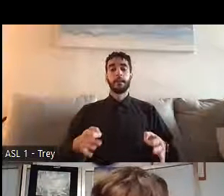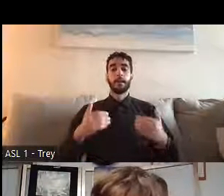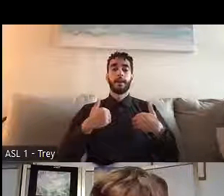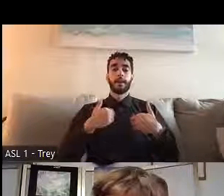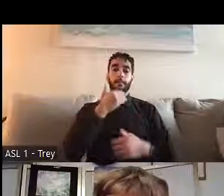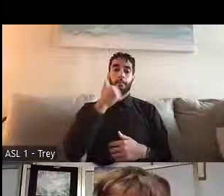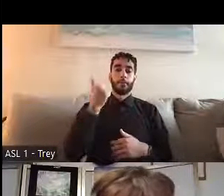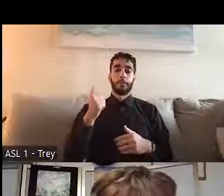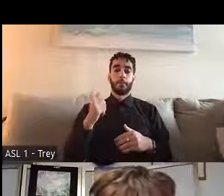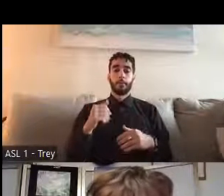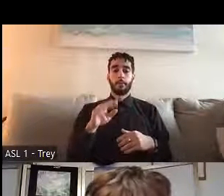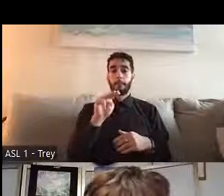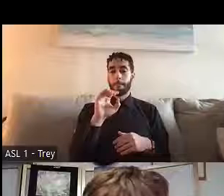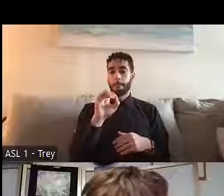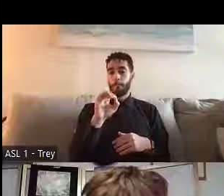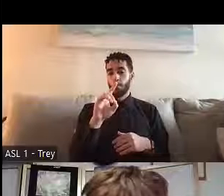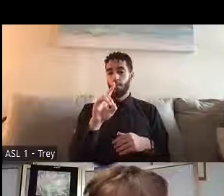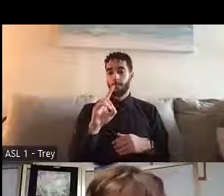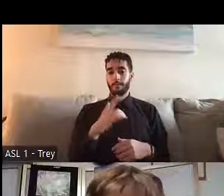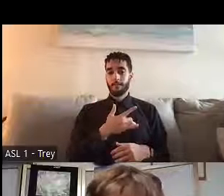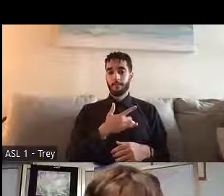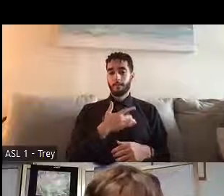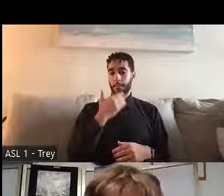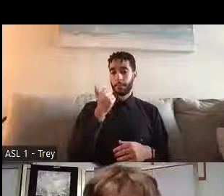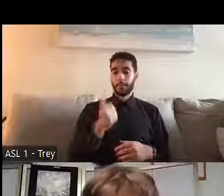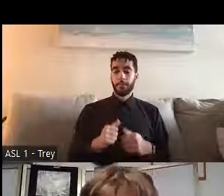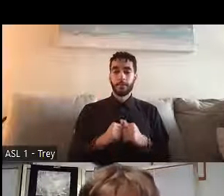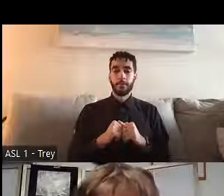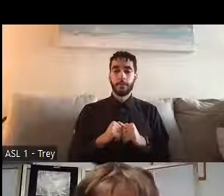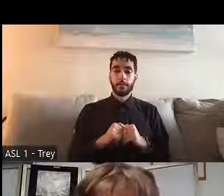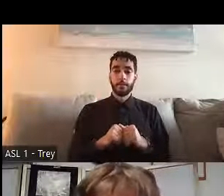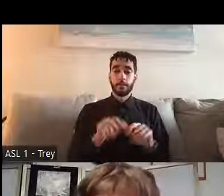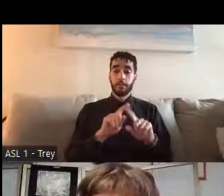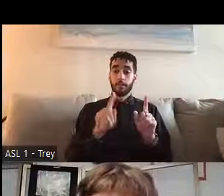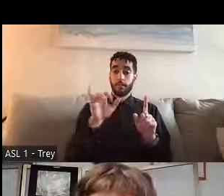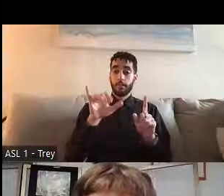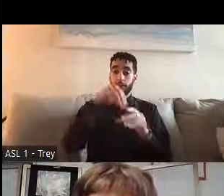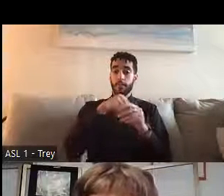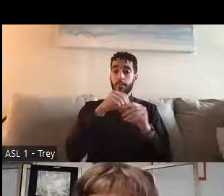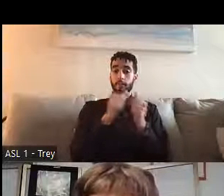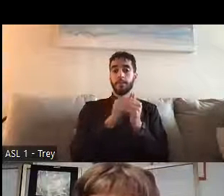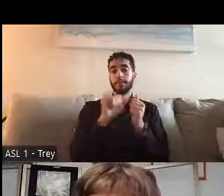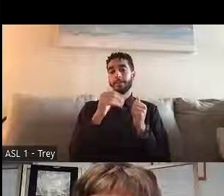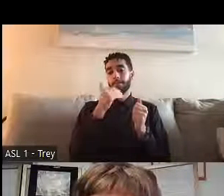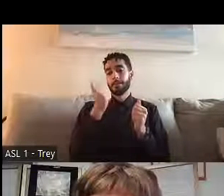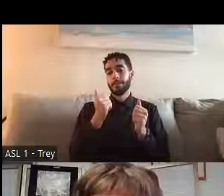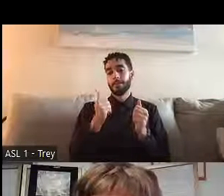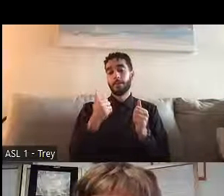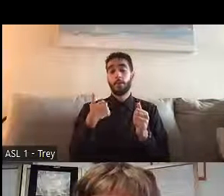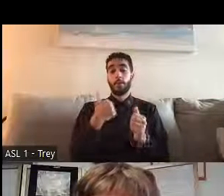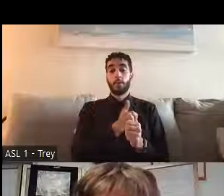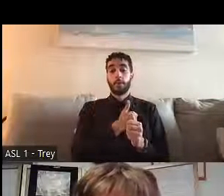on the negative. That may seem obvious, but it's important for intervention development because many of our interventions have worked